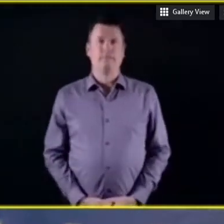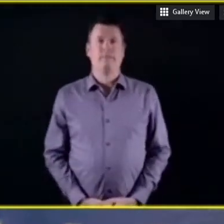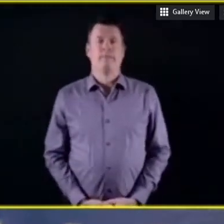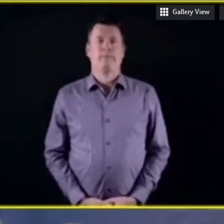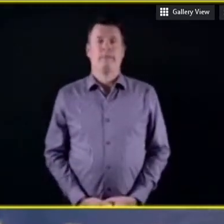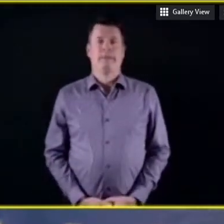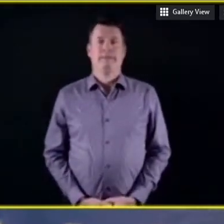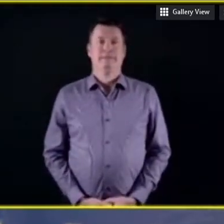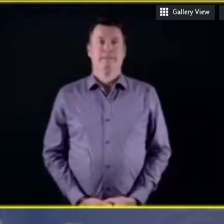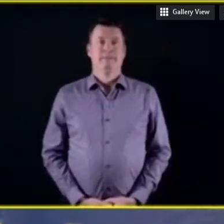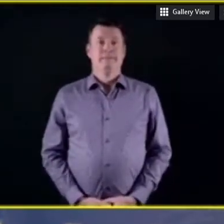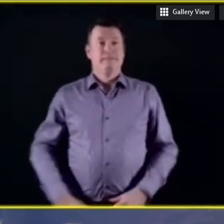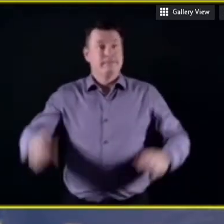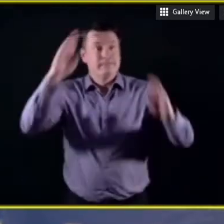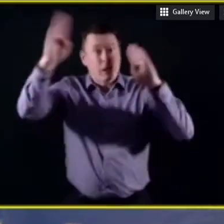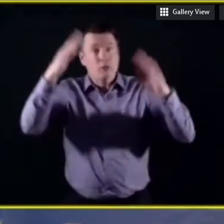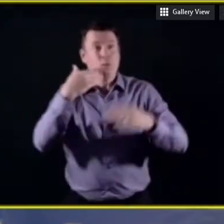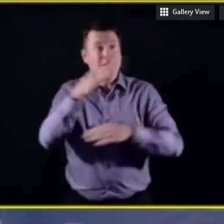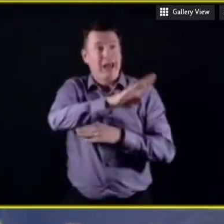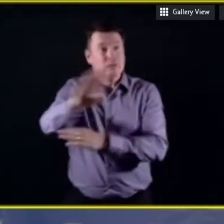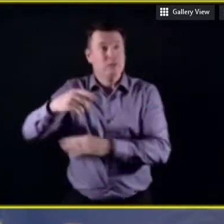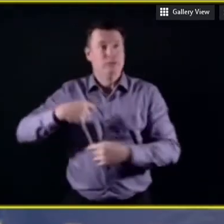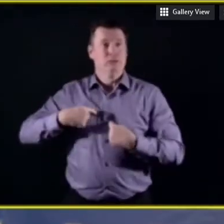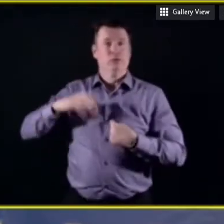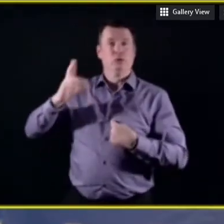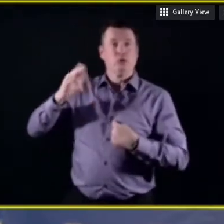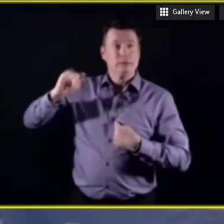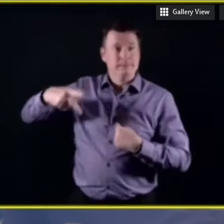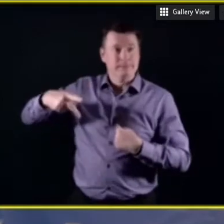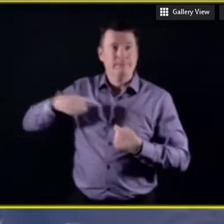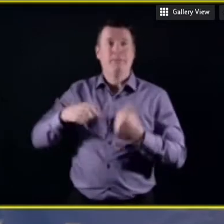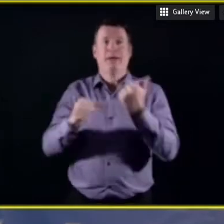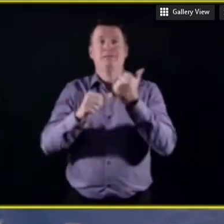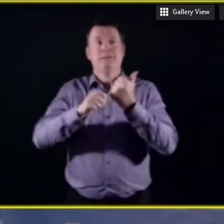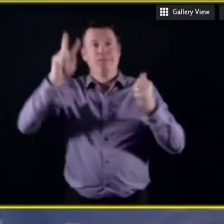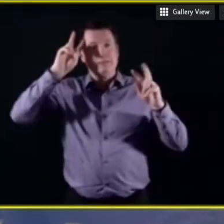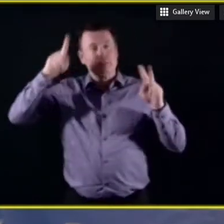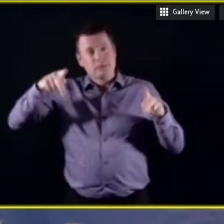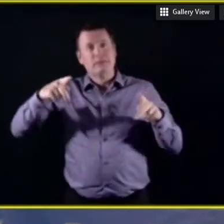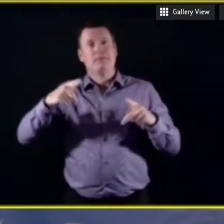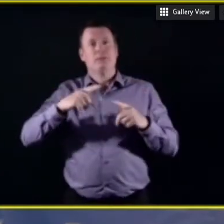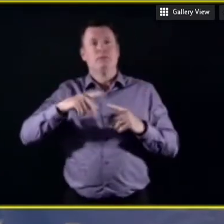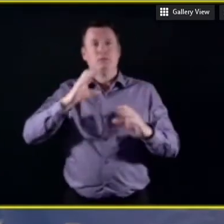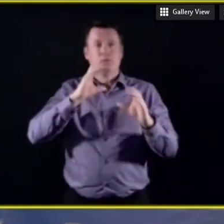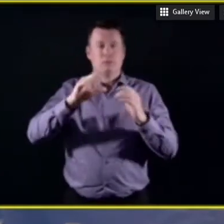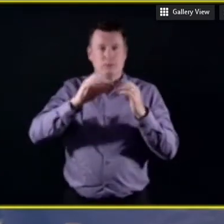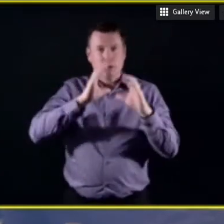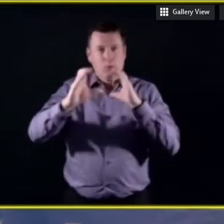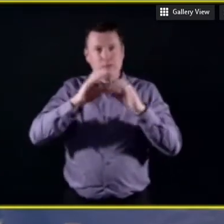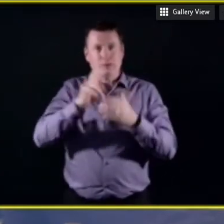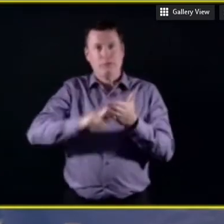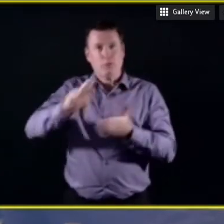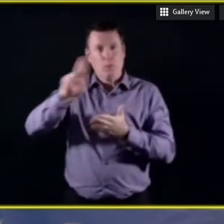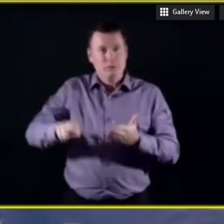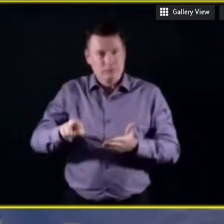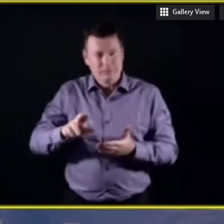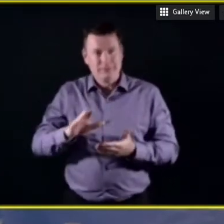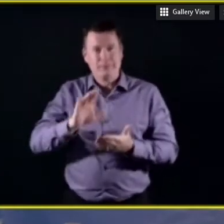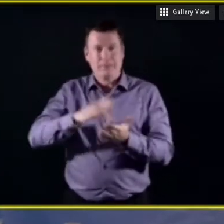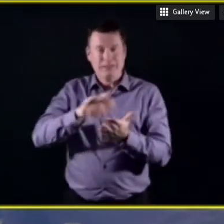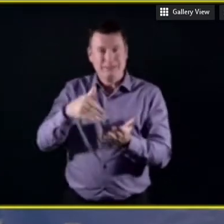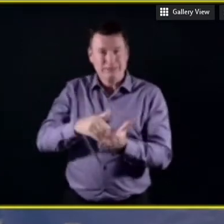Good afternoon, everyone. I'm Chip Partner, Assistant VP for Communications at the University of Rochester Medical Center. I want to thank our